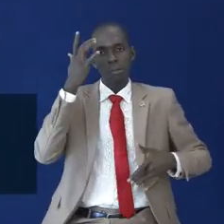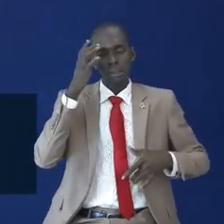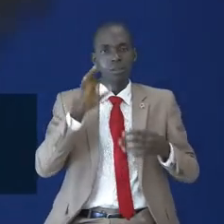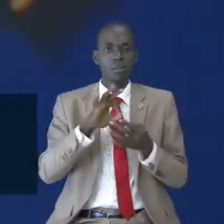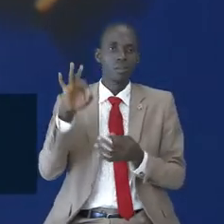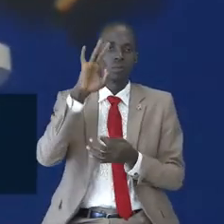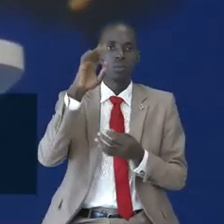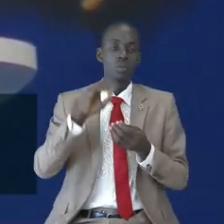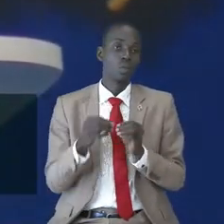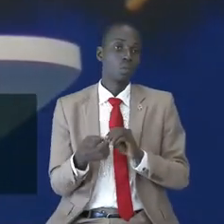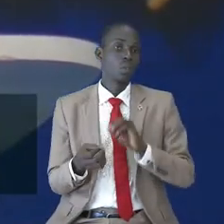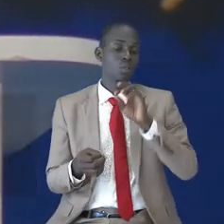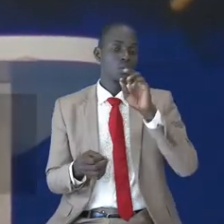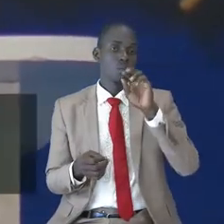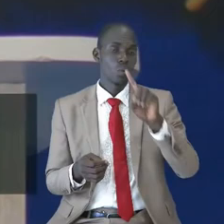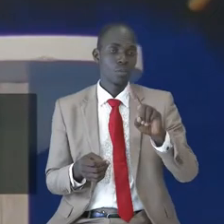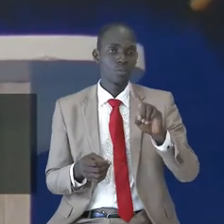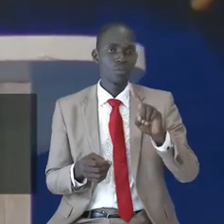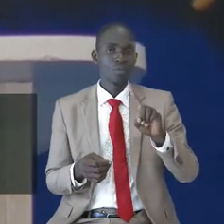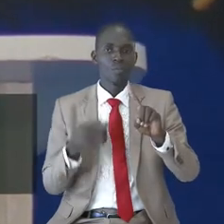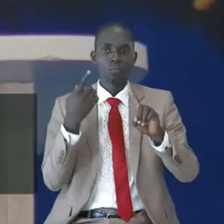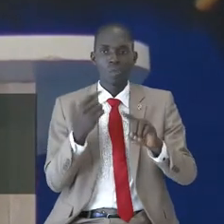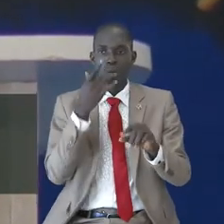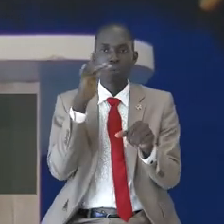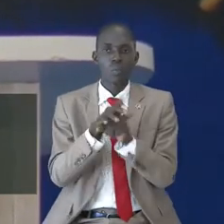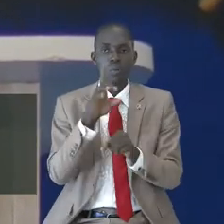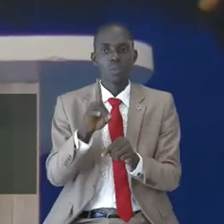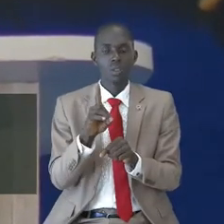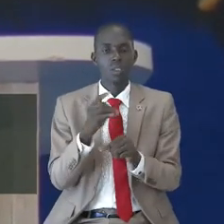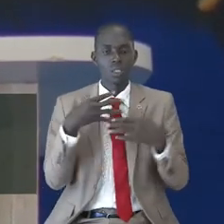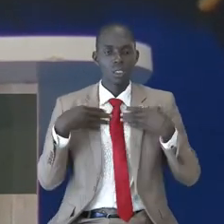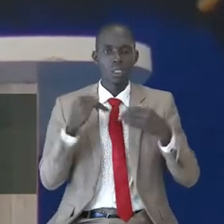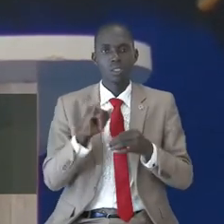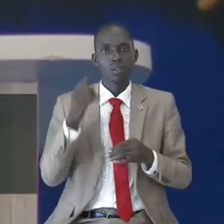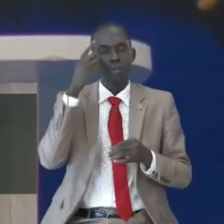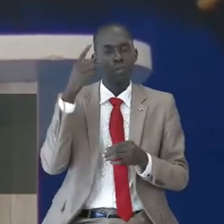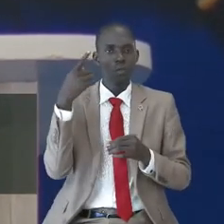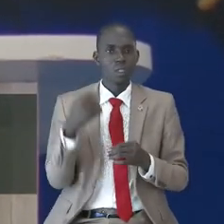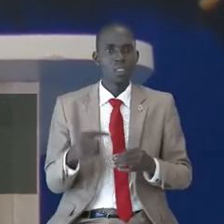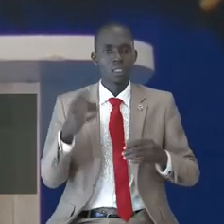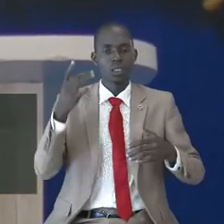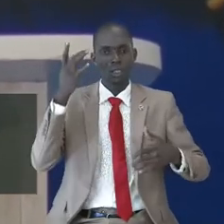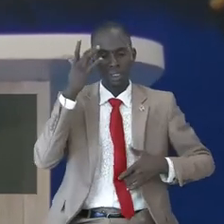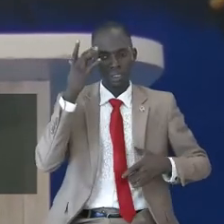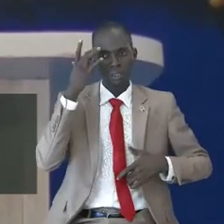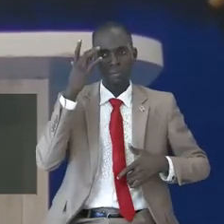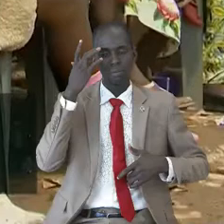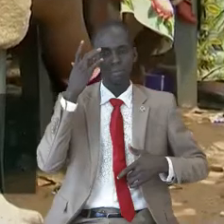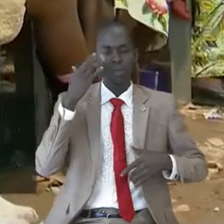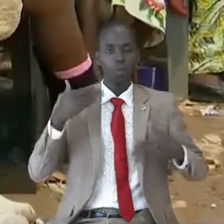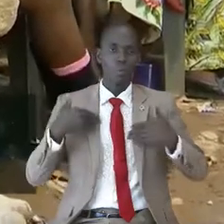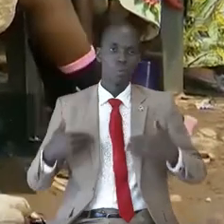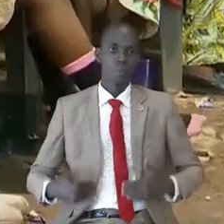number one. Number one, the promised healing for the sick